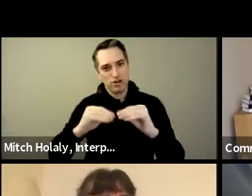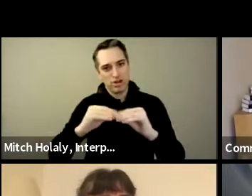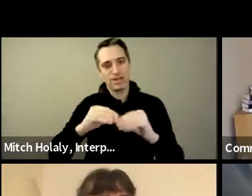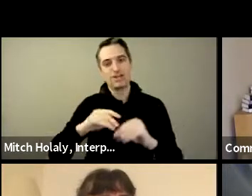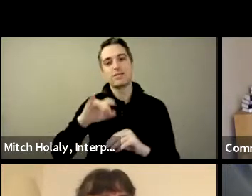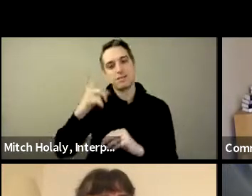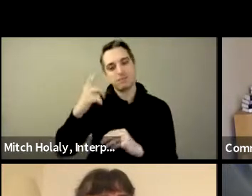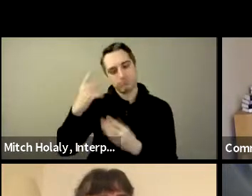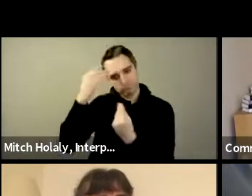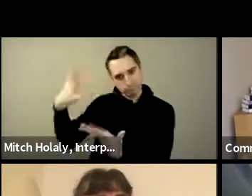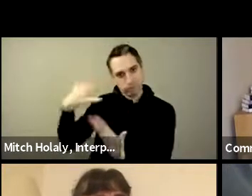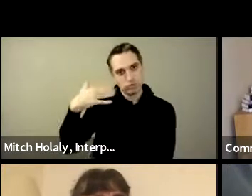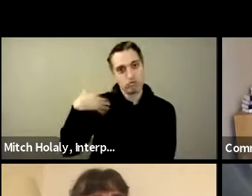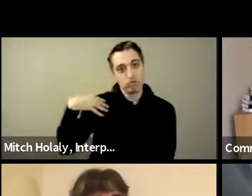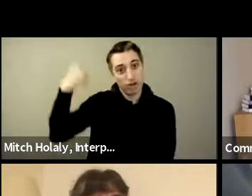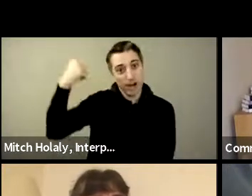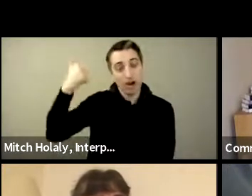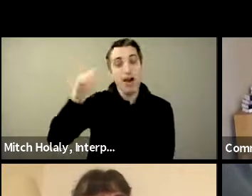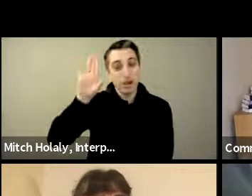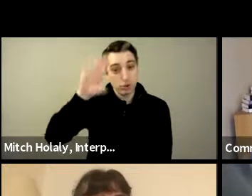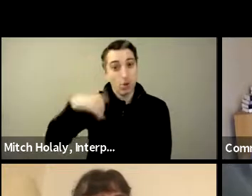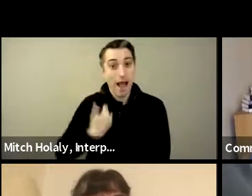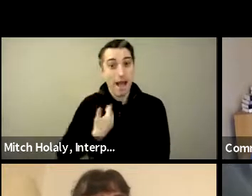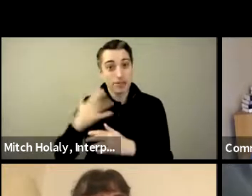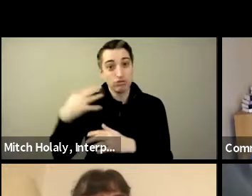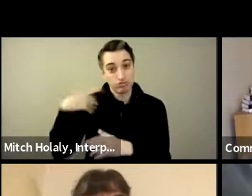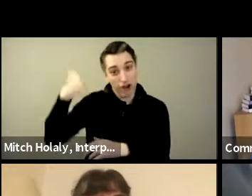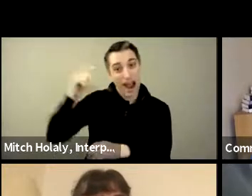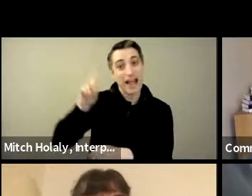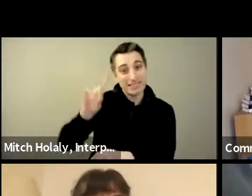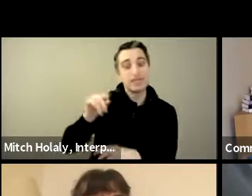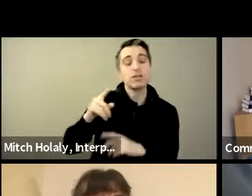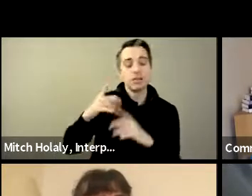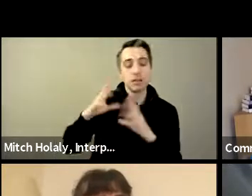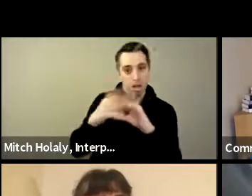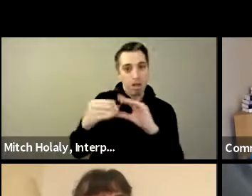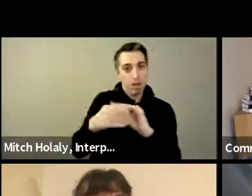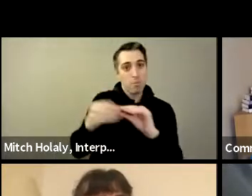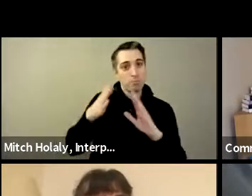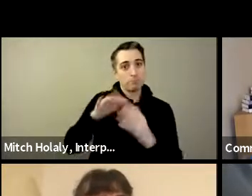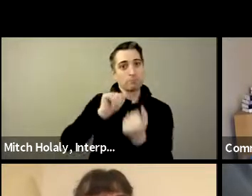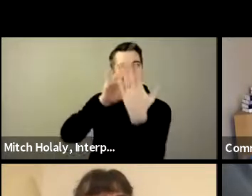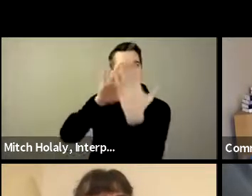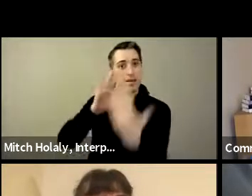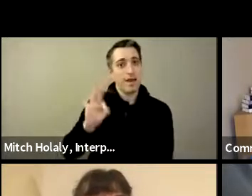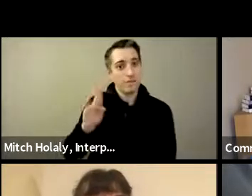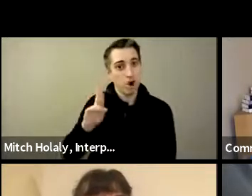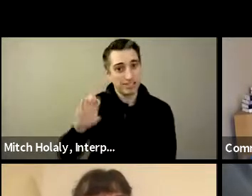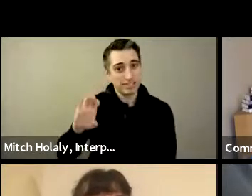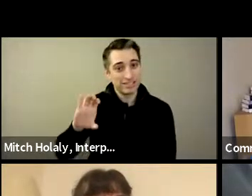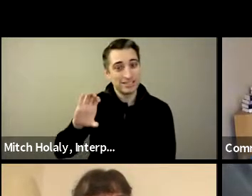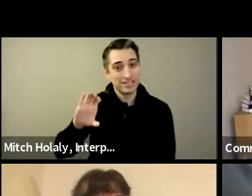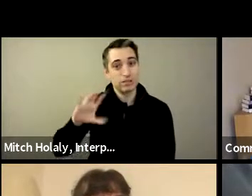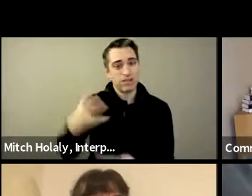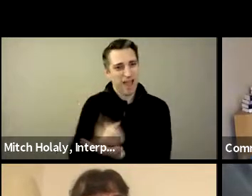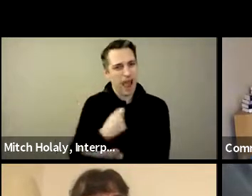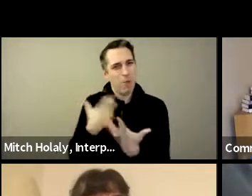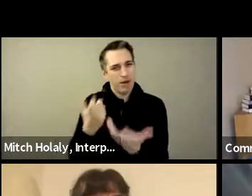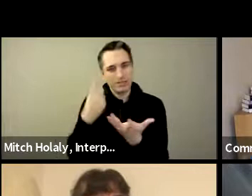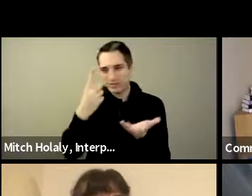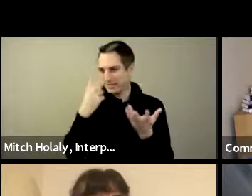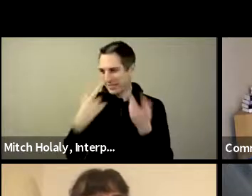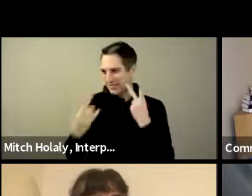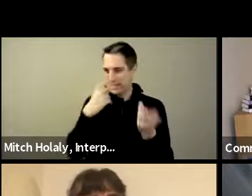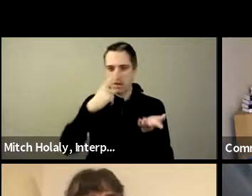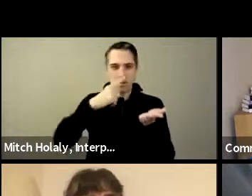as I see this, and I make my comments before the FRC when I get a chance, I would like to see this board investigate that, because all of my letters are